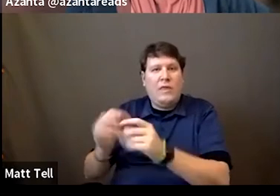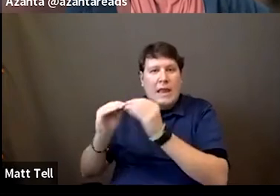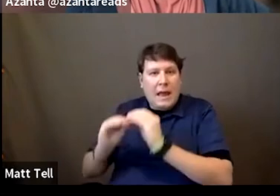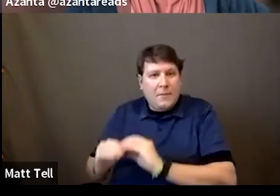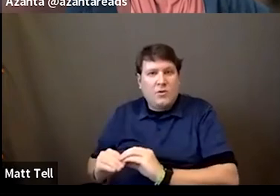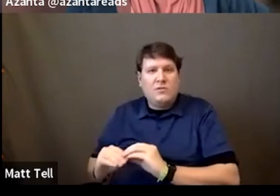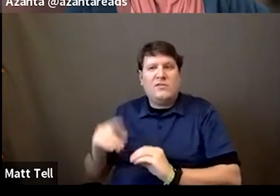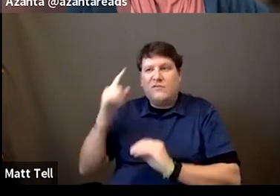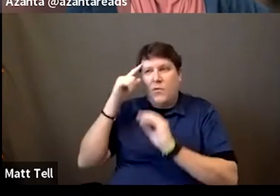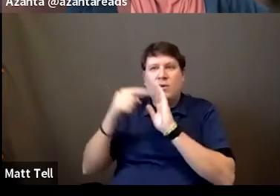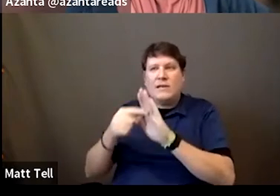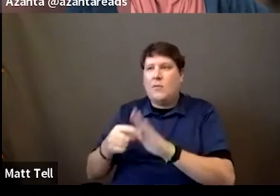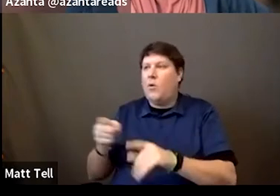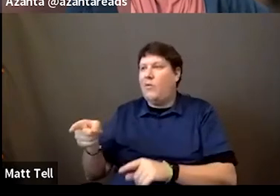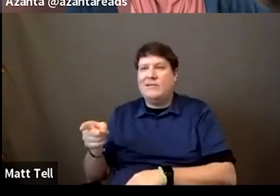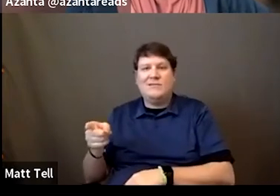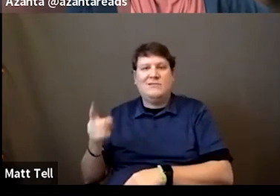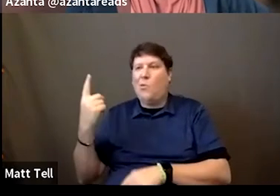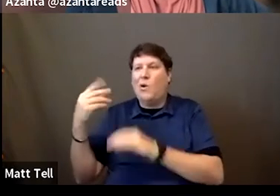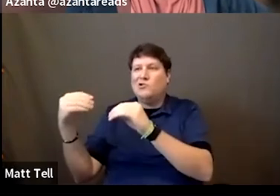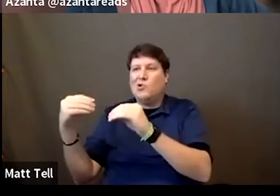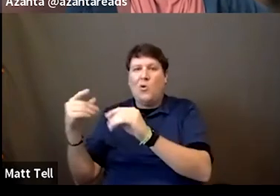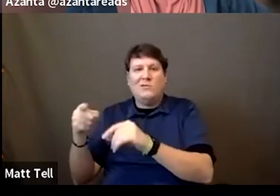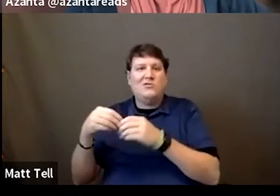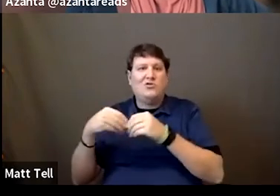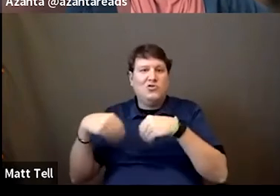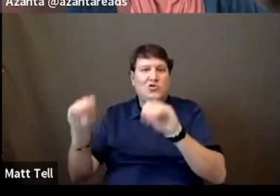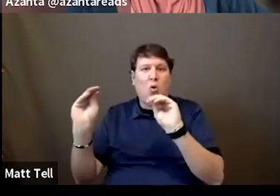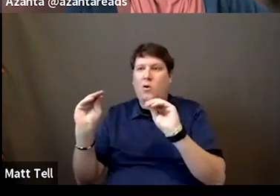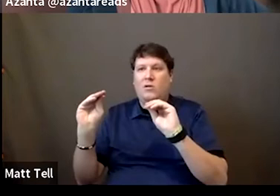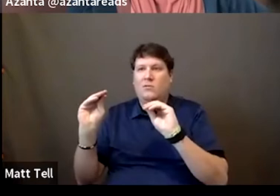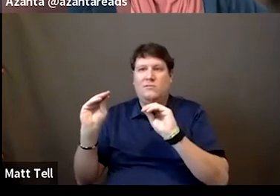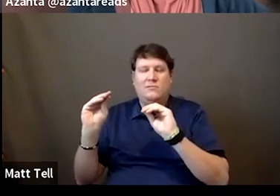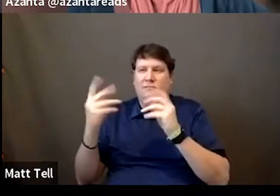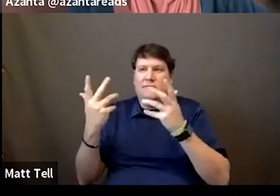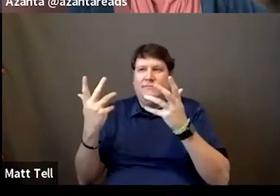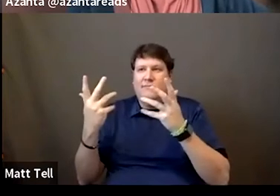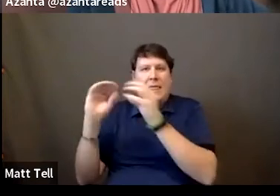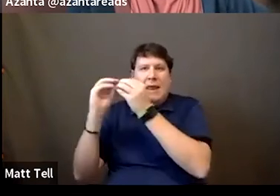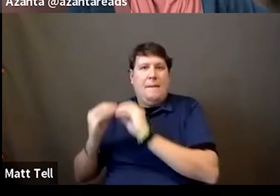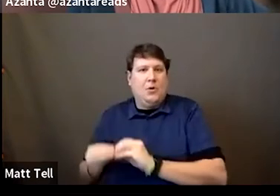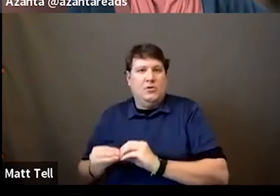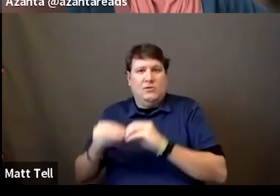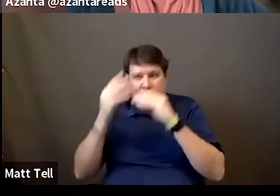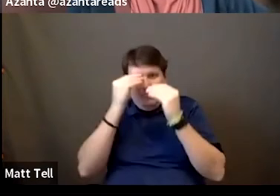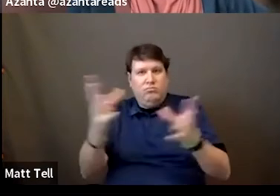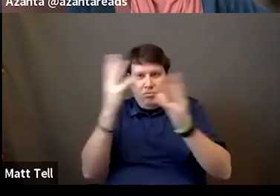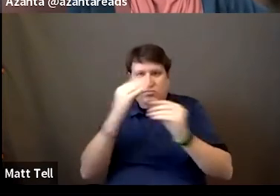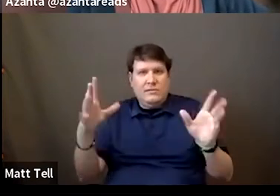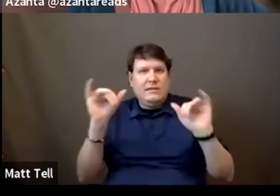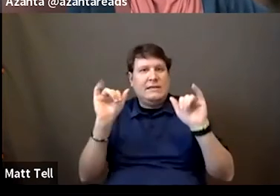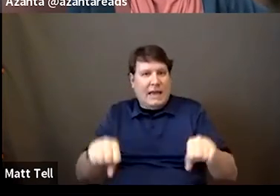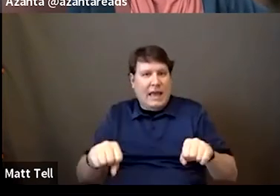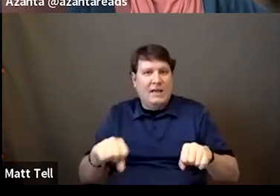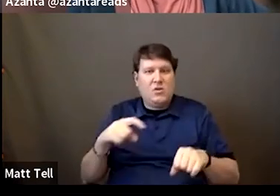store in, you know, middle of nowhere sold that many dark romance novels. And sometimes it's very surprising to people,